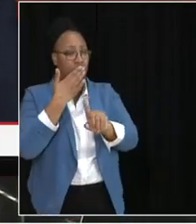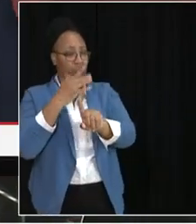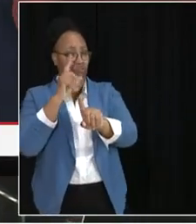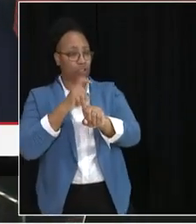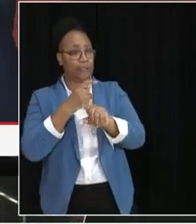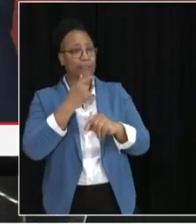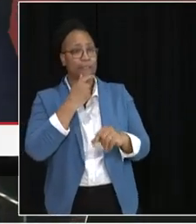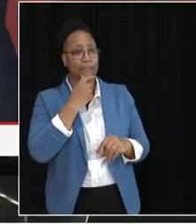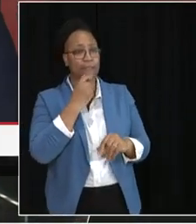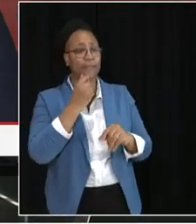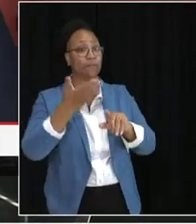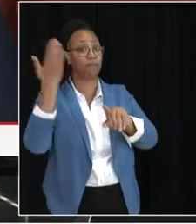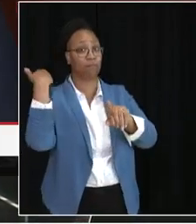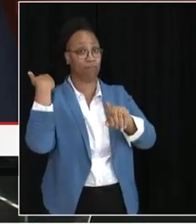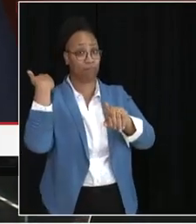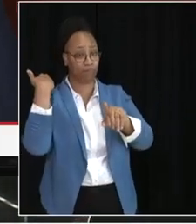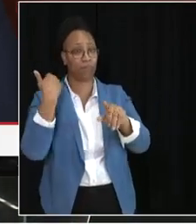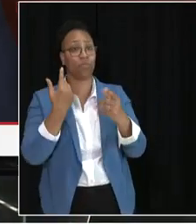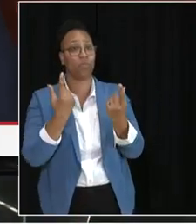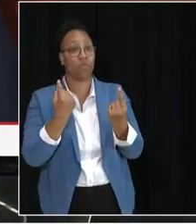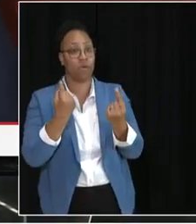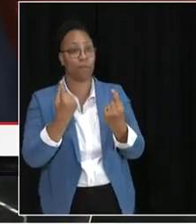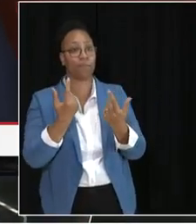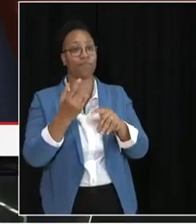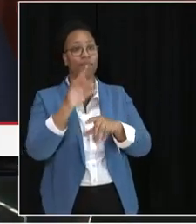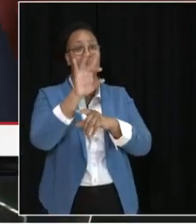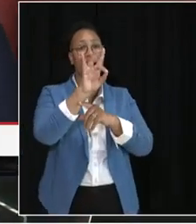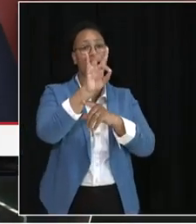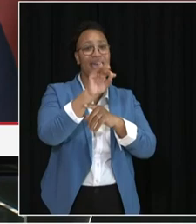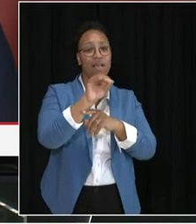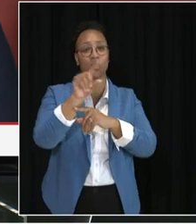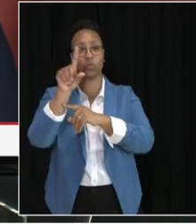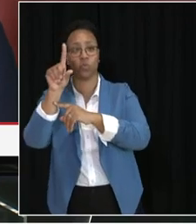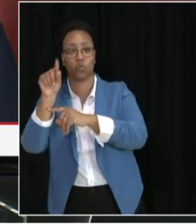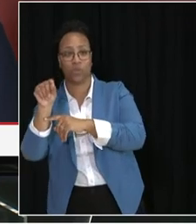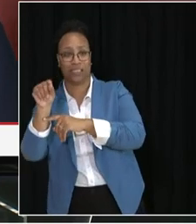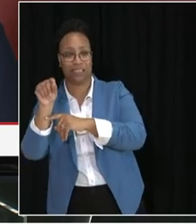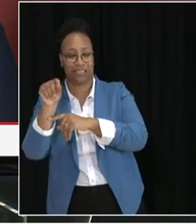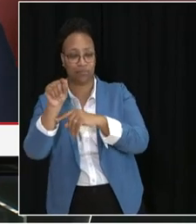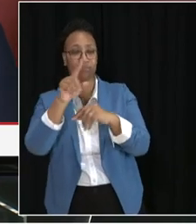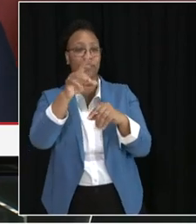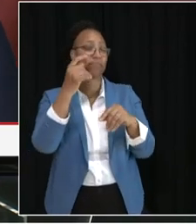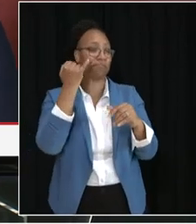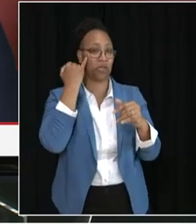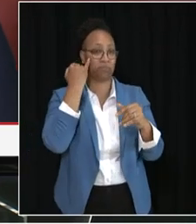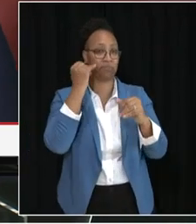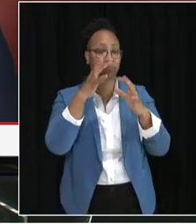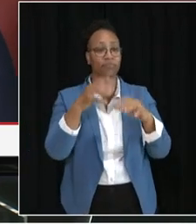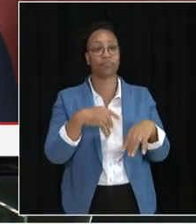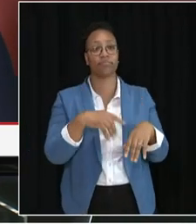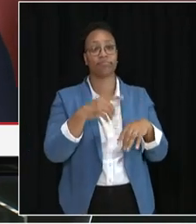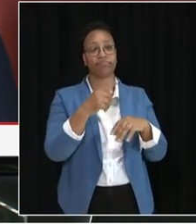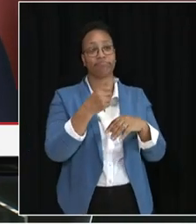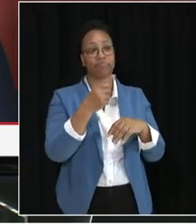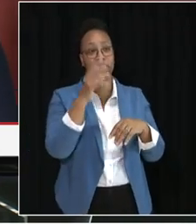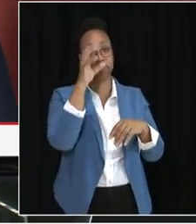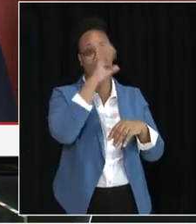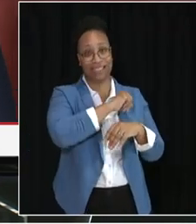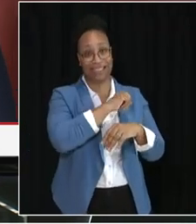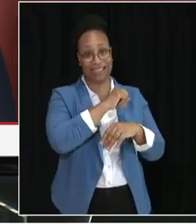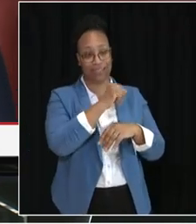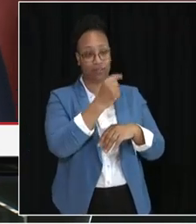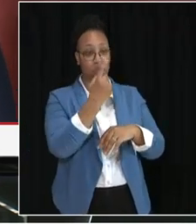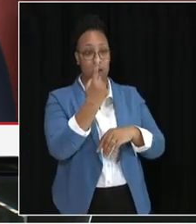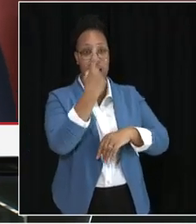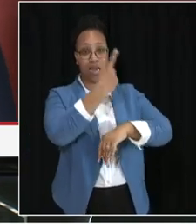we followed what was called the 80-20 rule. If you missed a portion of the day, you would be marked absent for the day. It's fitting that we're in the room with Council